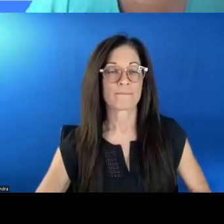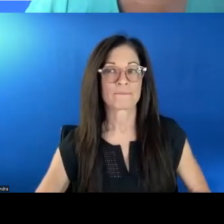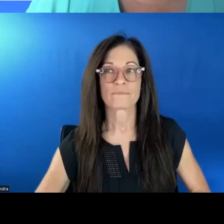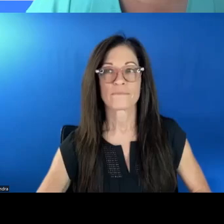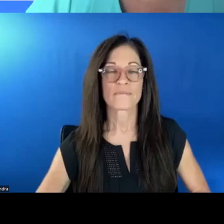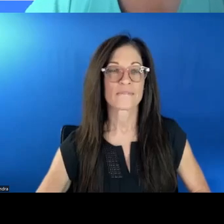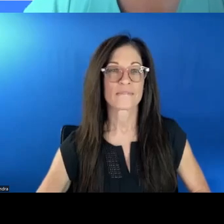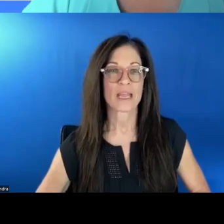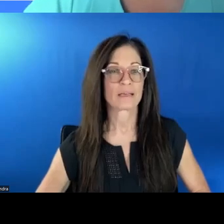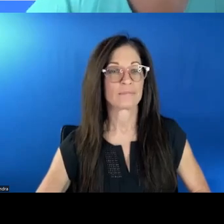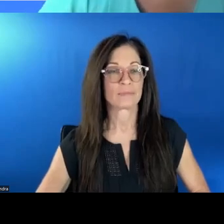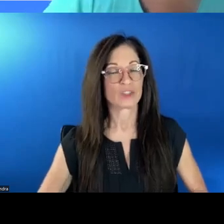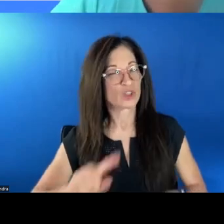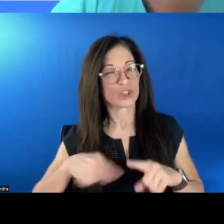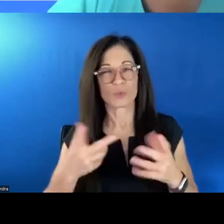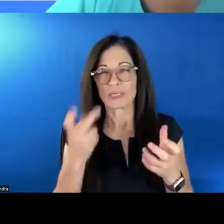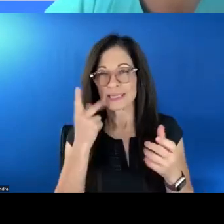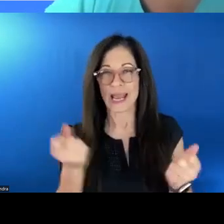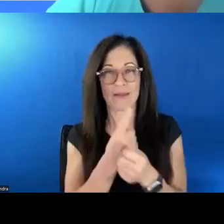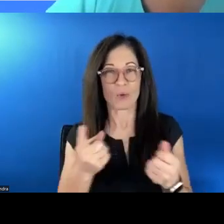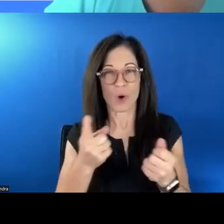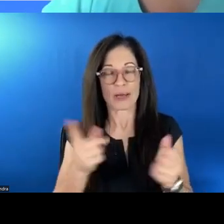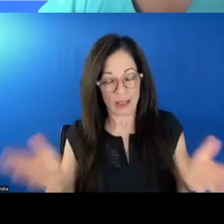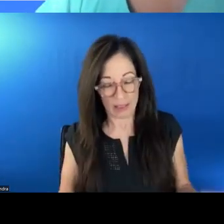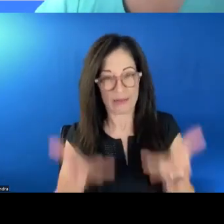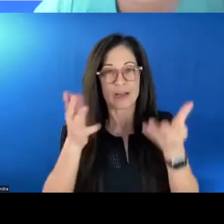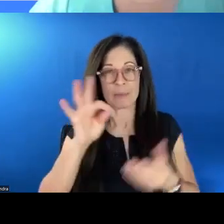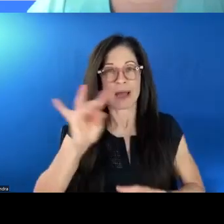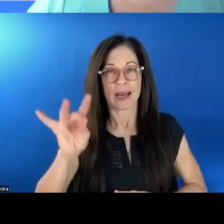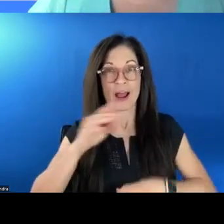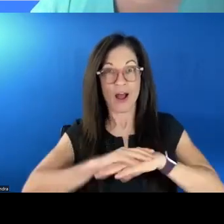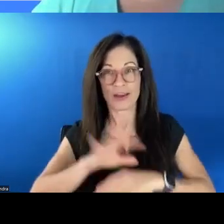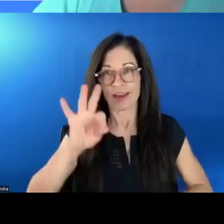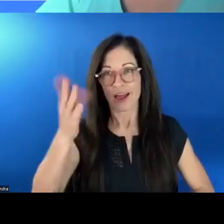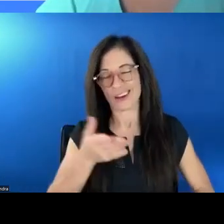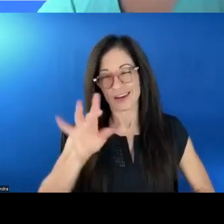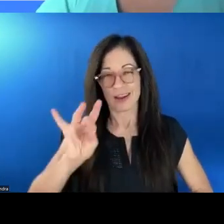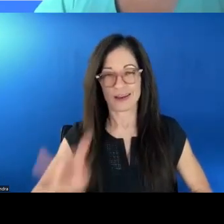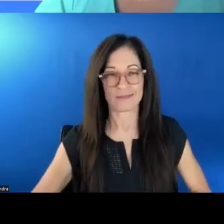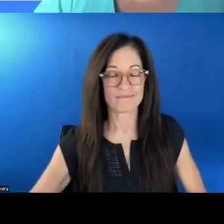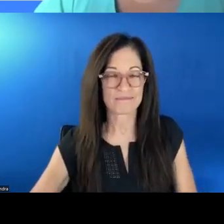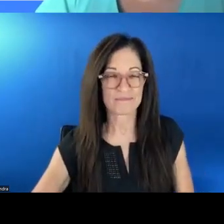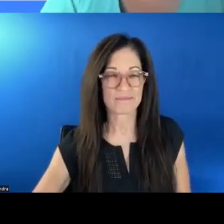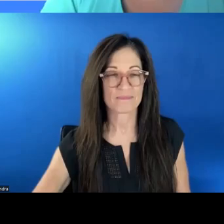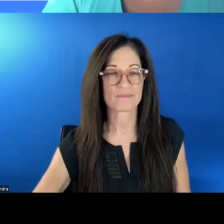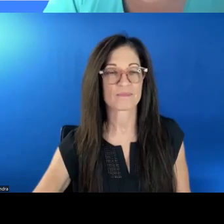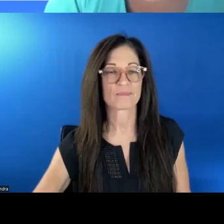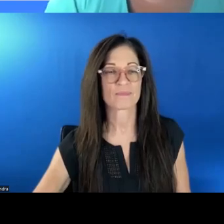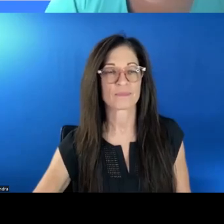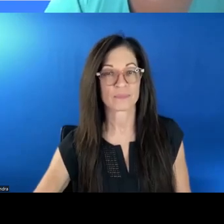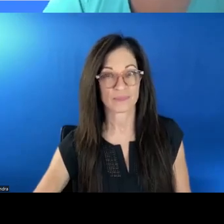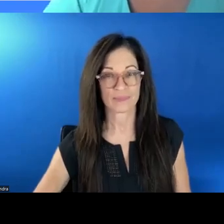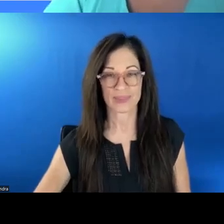everyone uplifting 9/8 on 9/8, or I should say 988 on 9/8. So with that, we have our